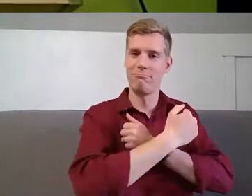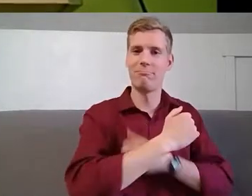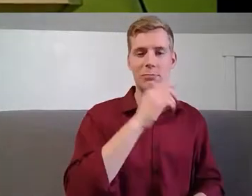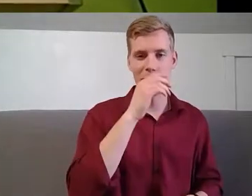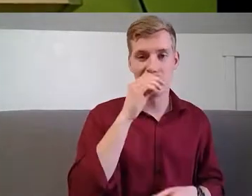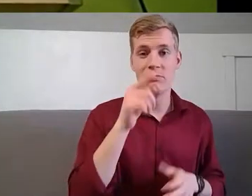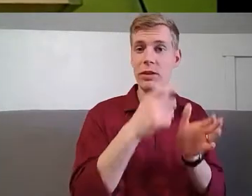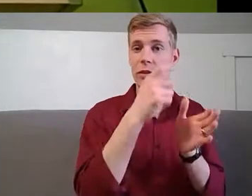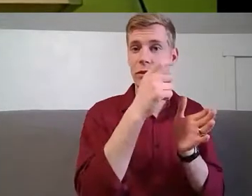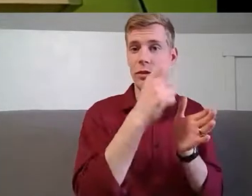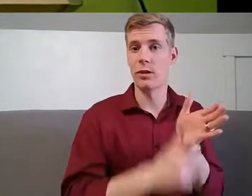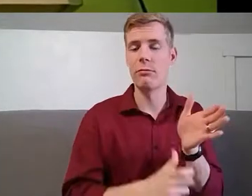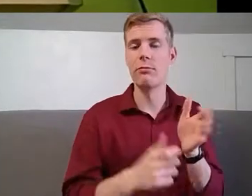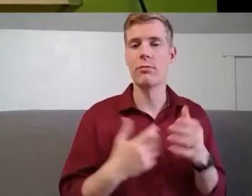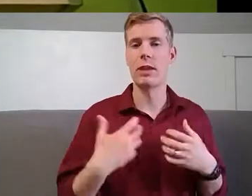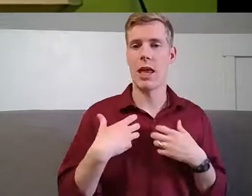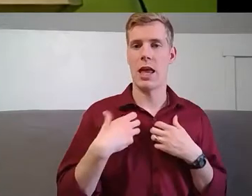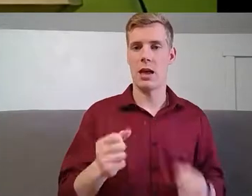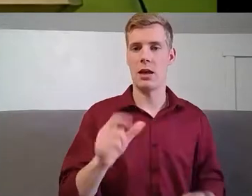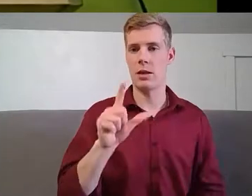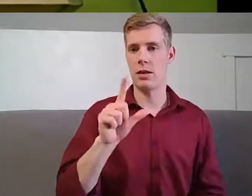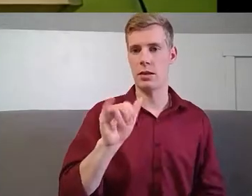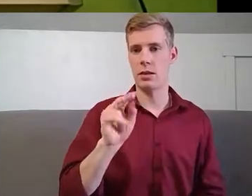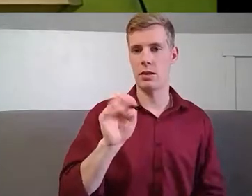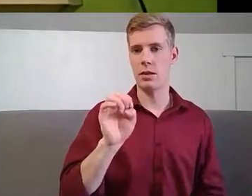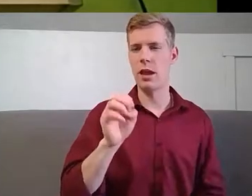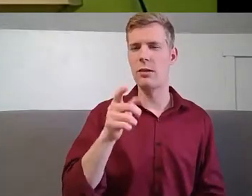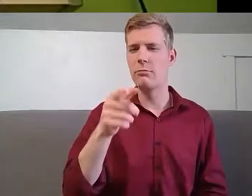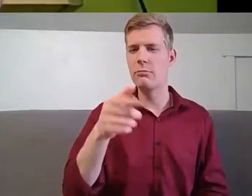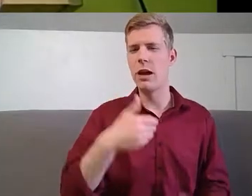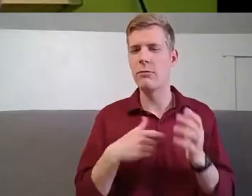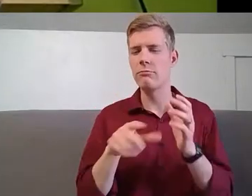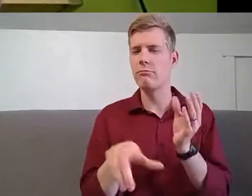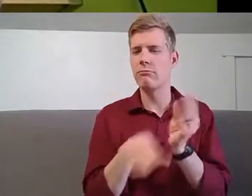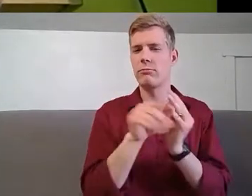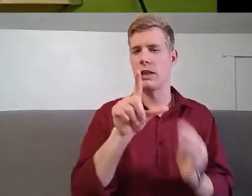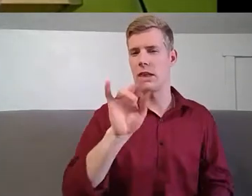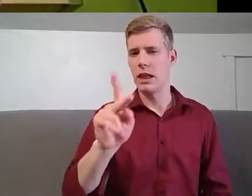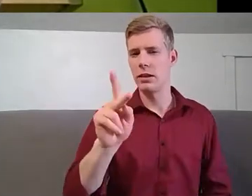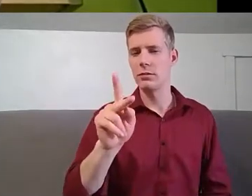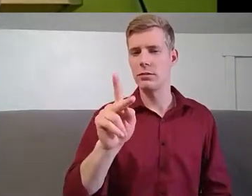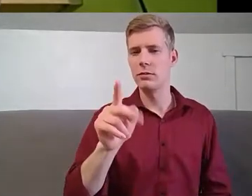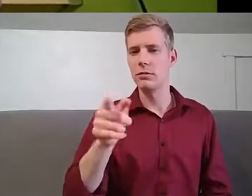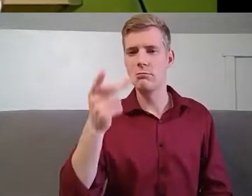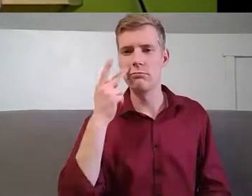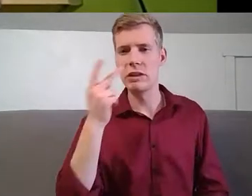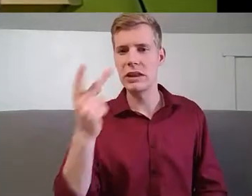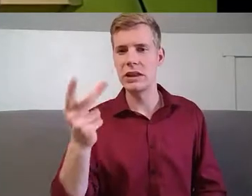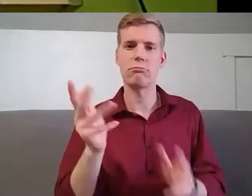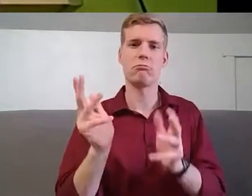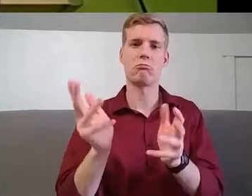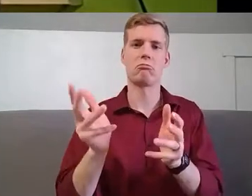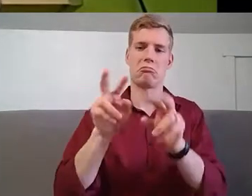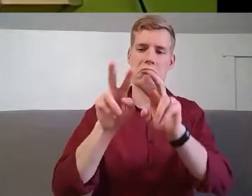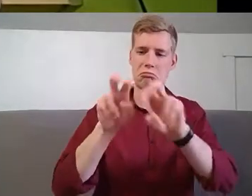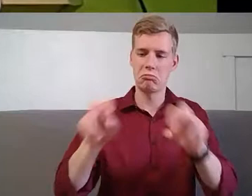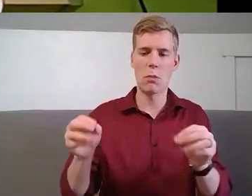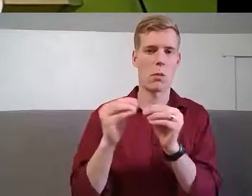that was done by Healthline, and so I dropped the link in the chat so that you can actually read more of it. I just kind